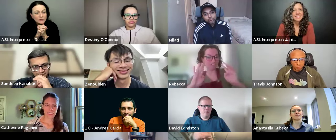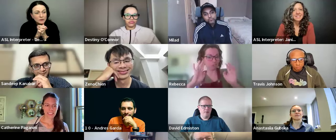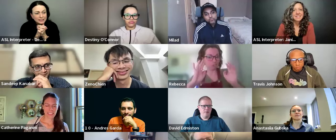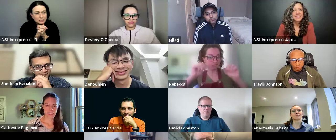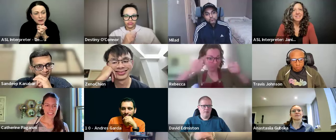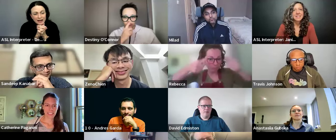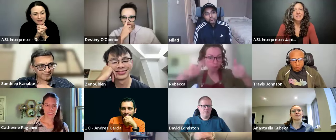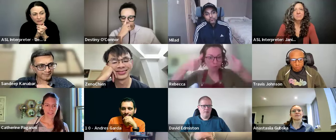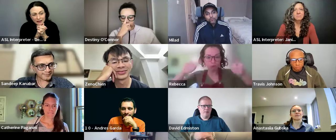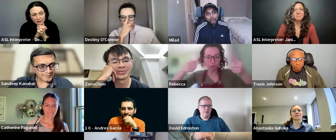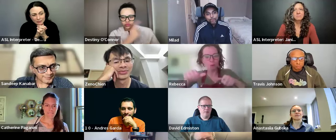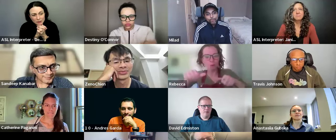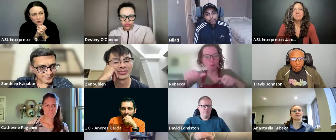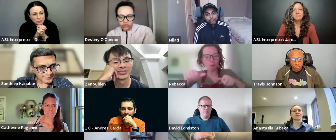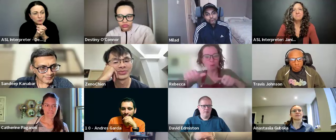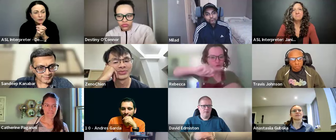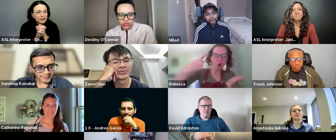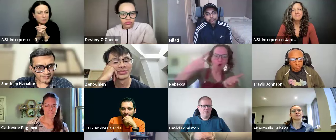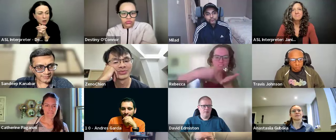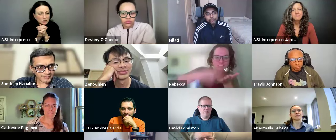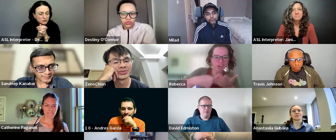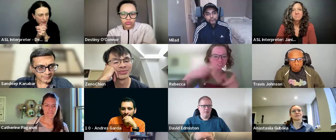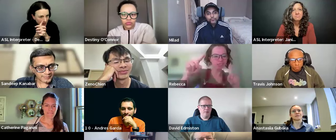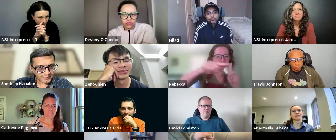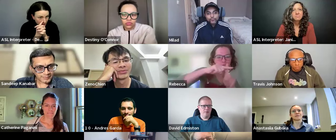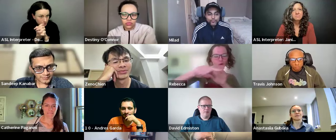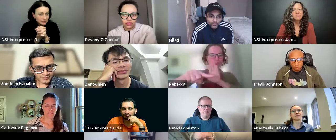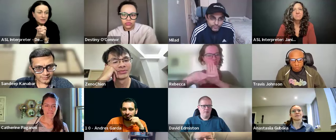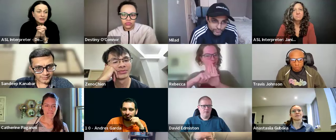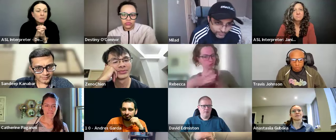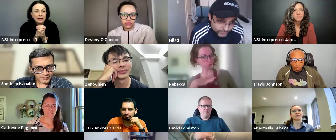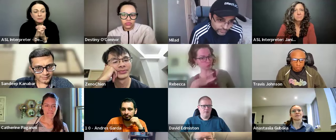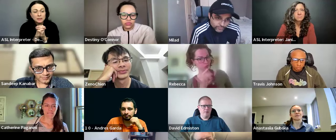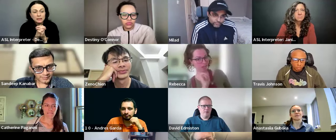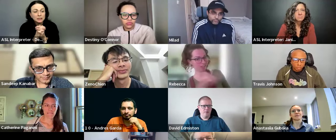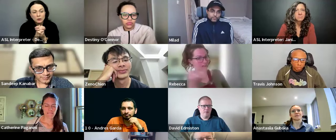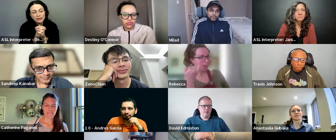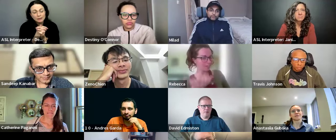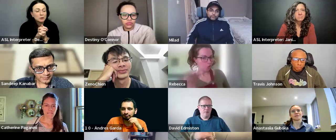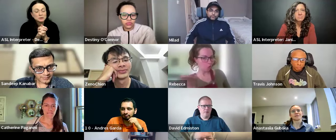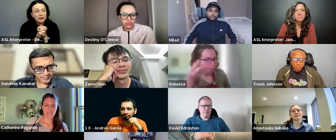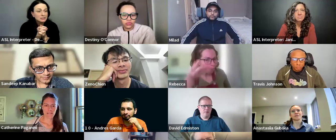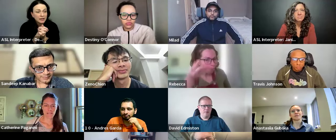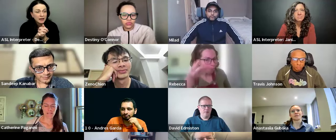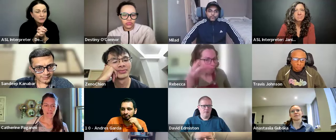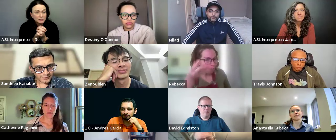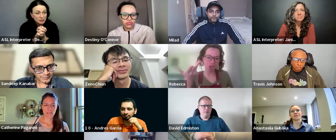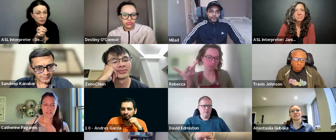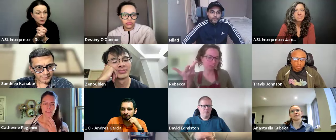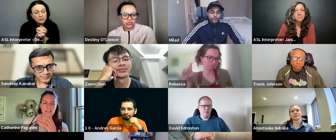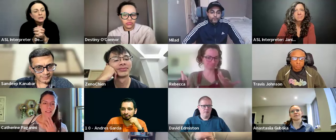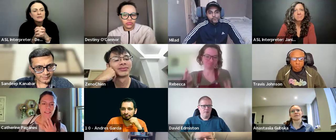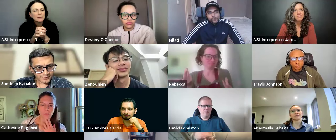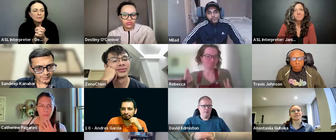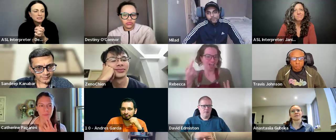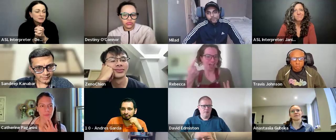You know, if you'd like to have new creative posts for that, that would be something that might be, you know, like the pros and cons of AI for deaf